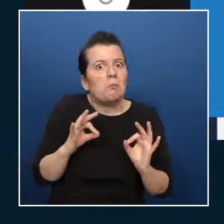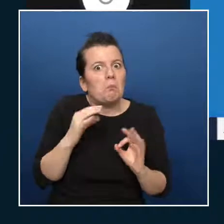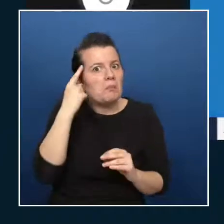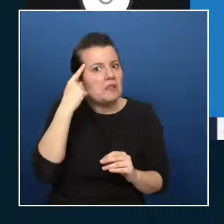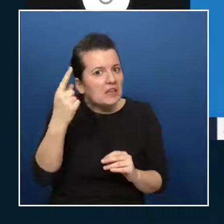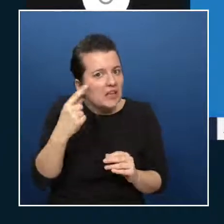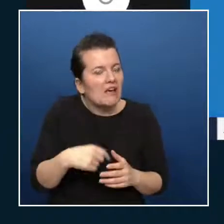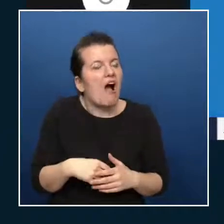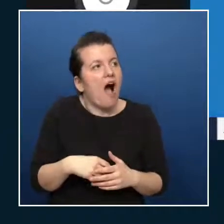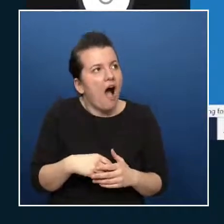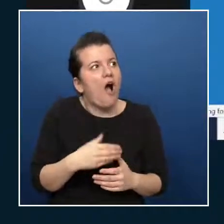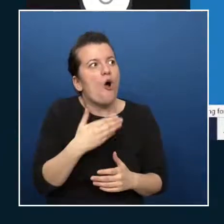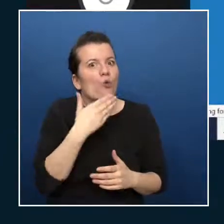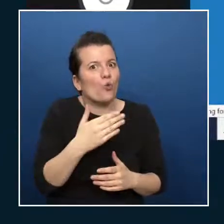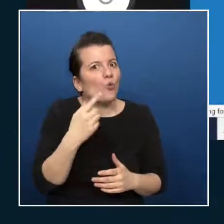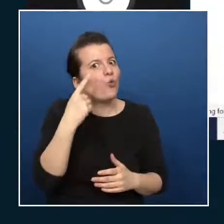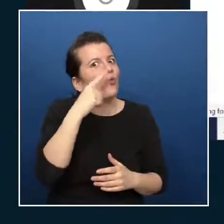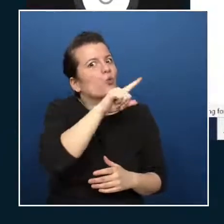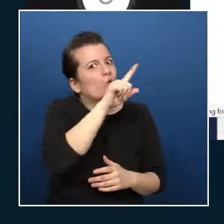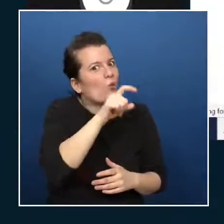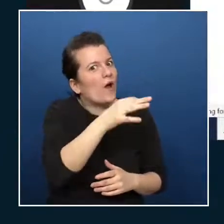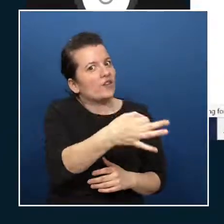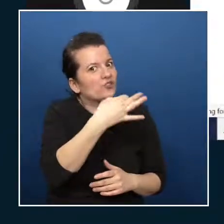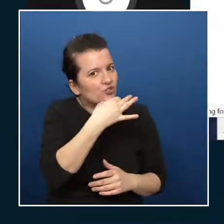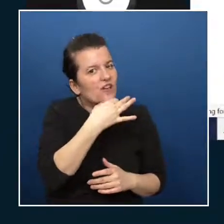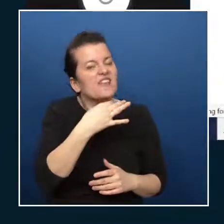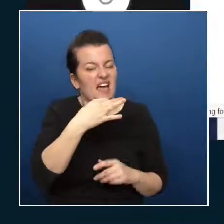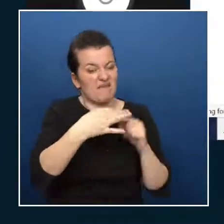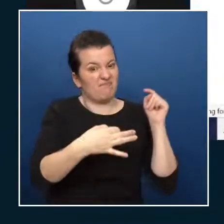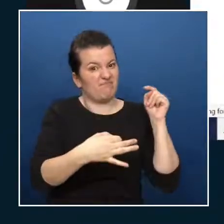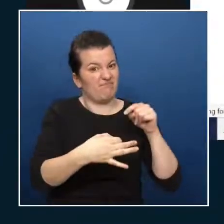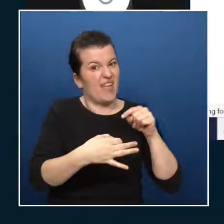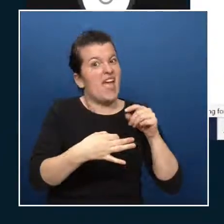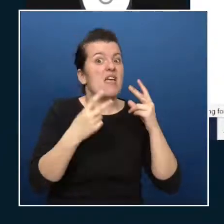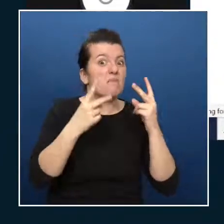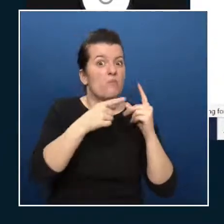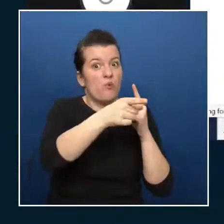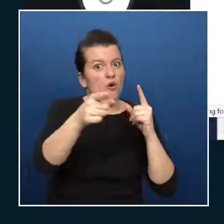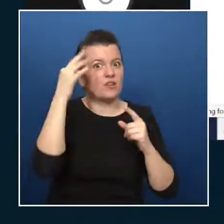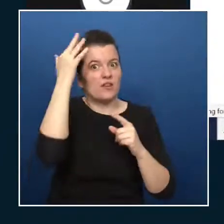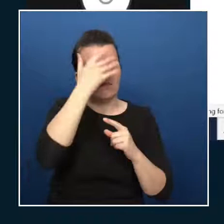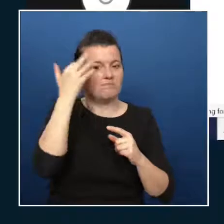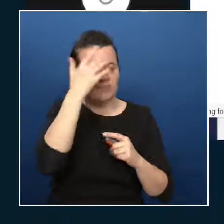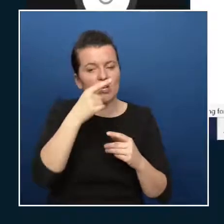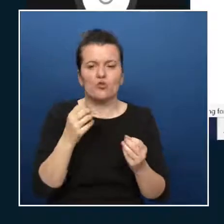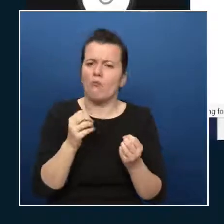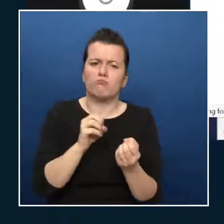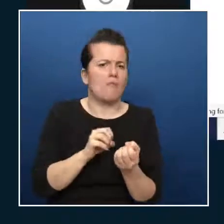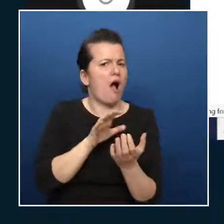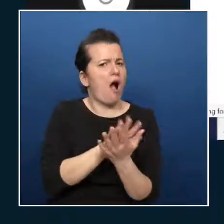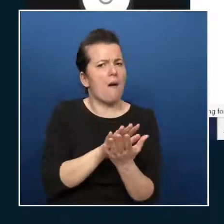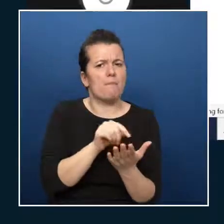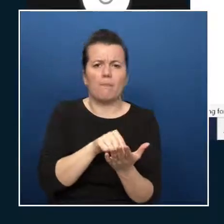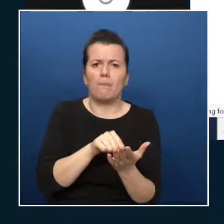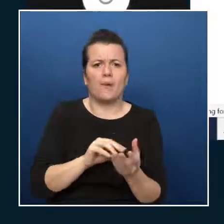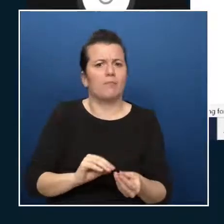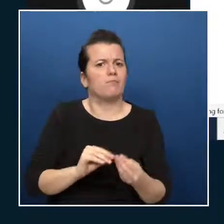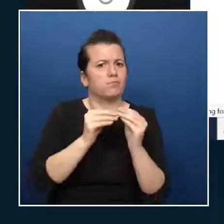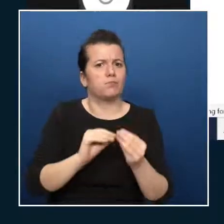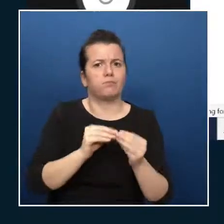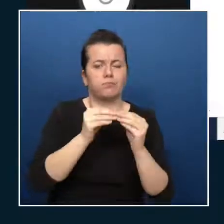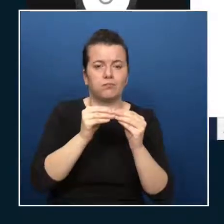that needs to be, addressed. So it's more like in building an app, you just don't jump straight